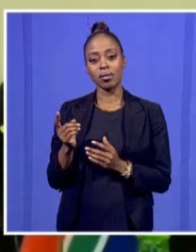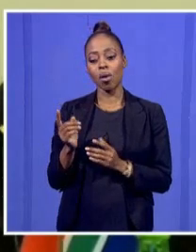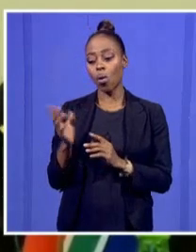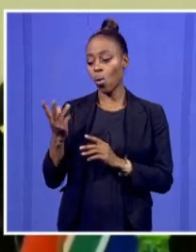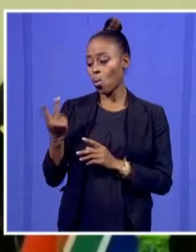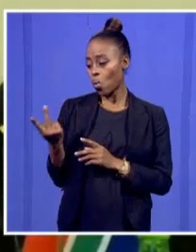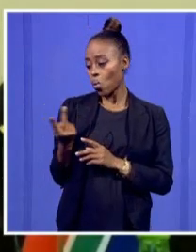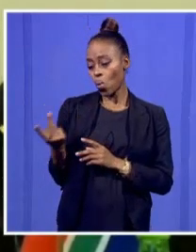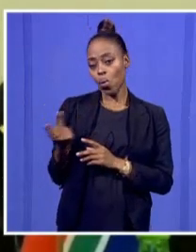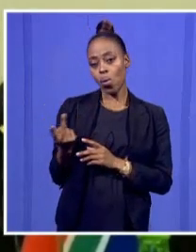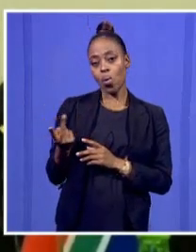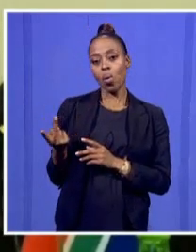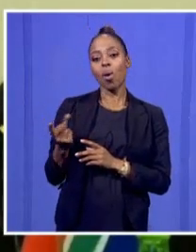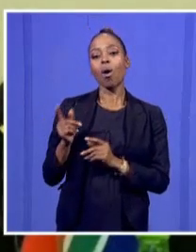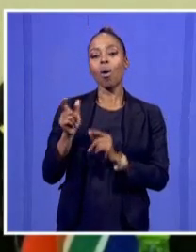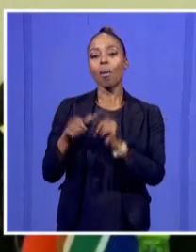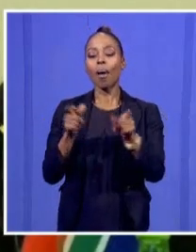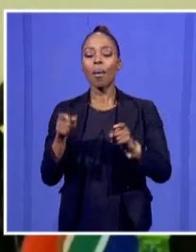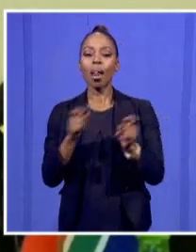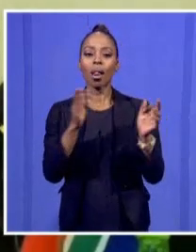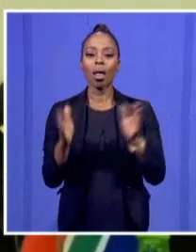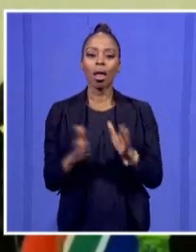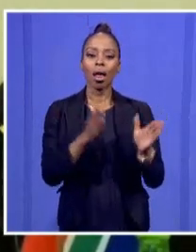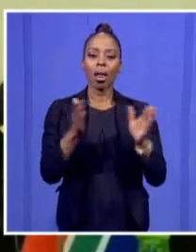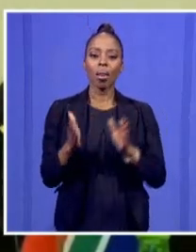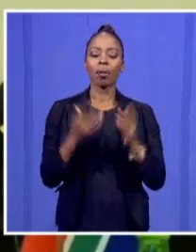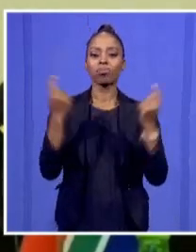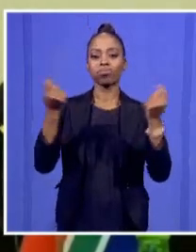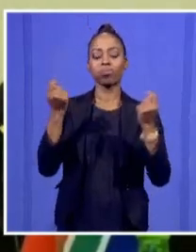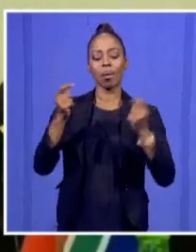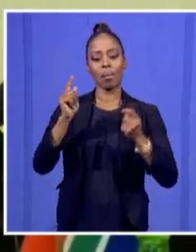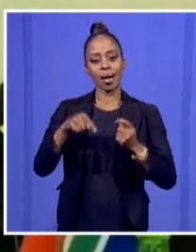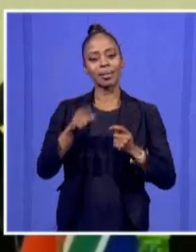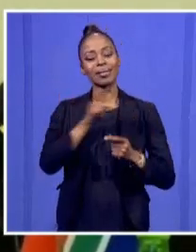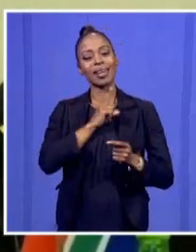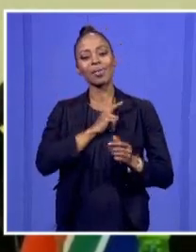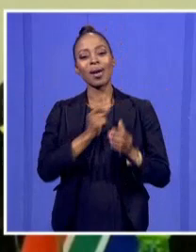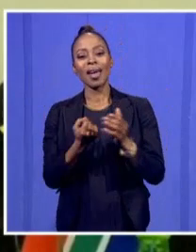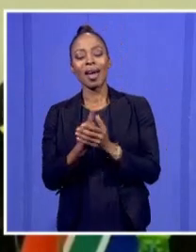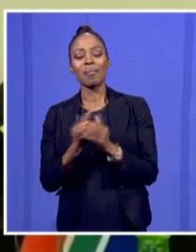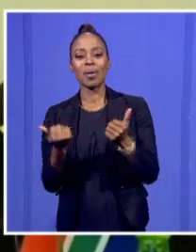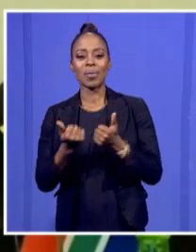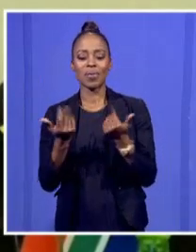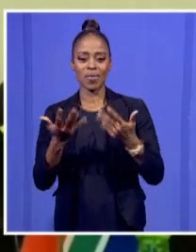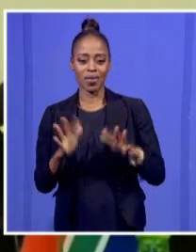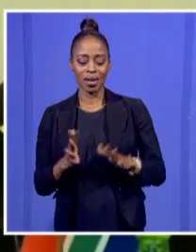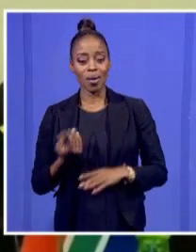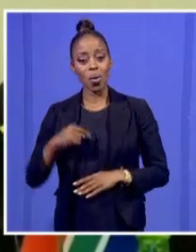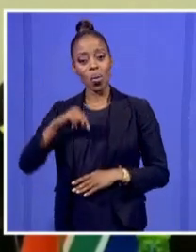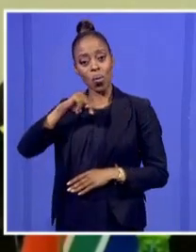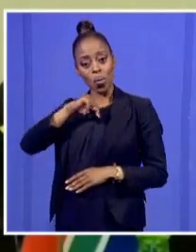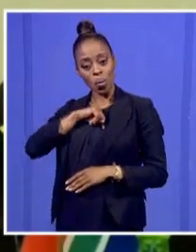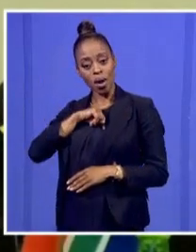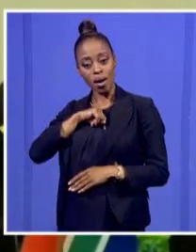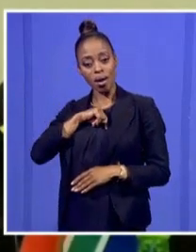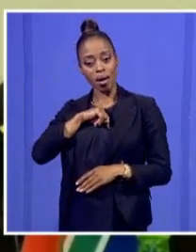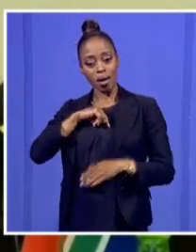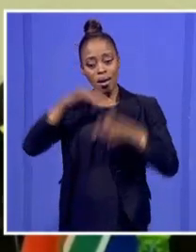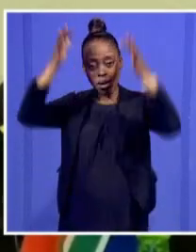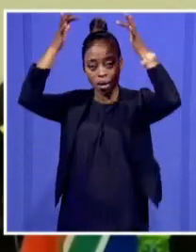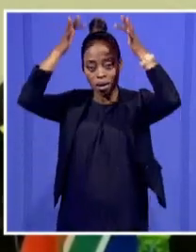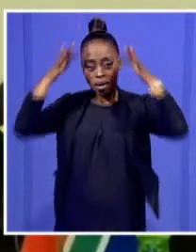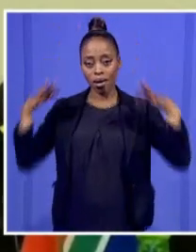organizing this event. For us in Saudi Arabia, South Africa is an